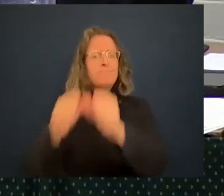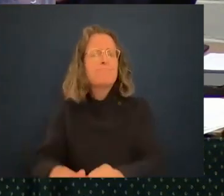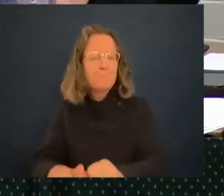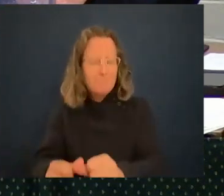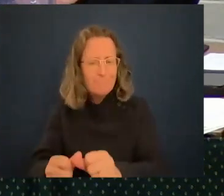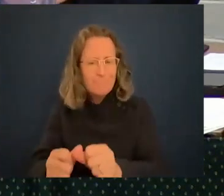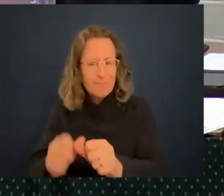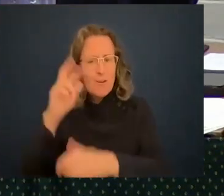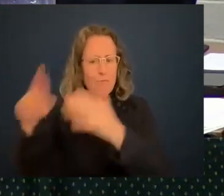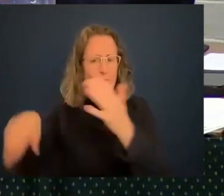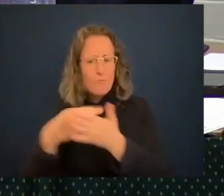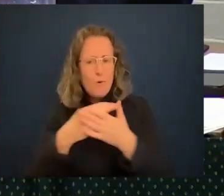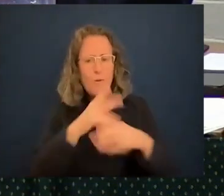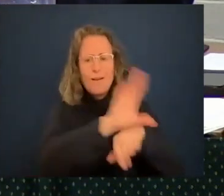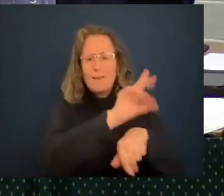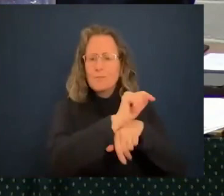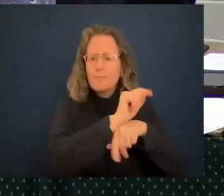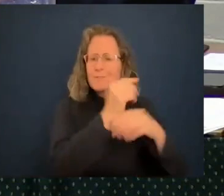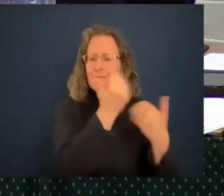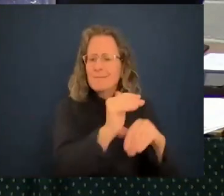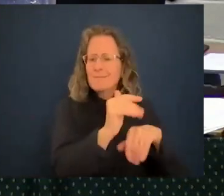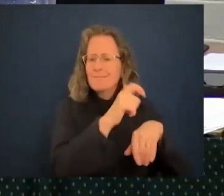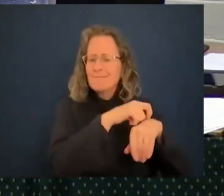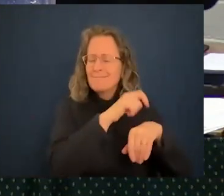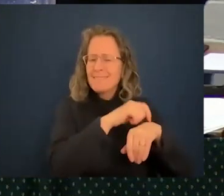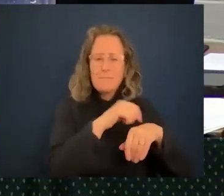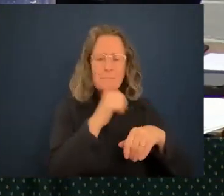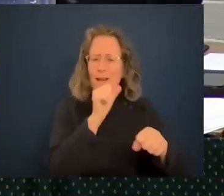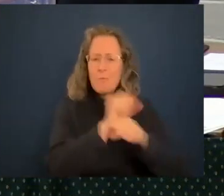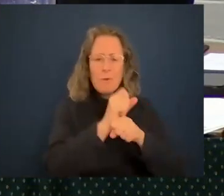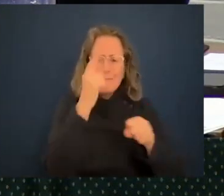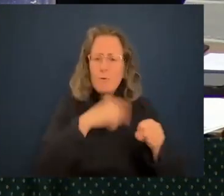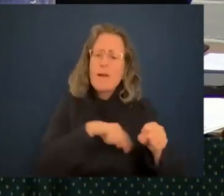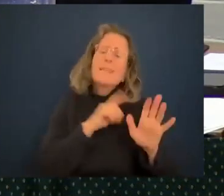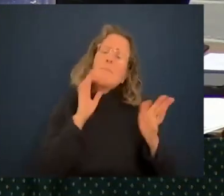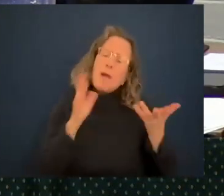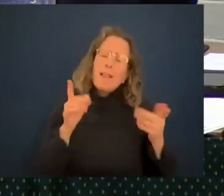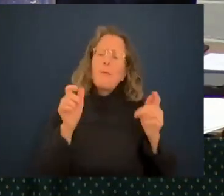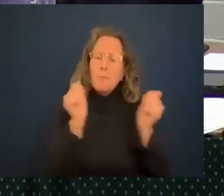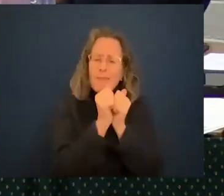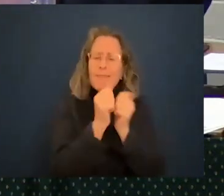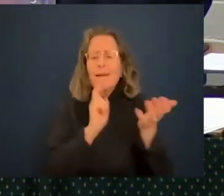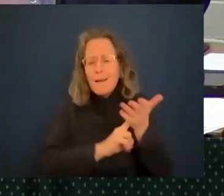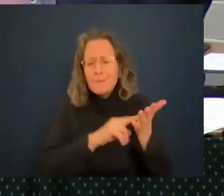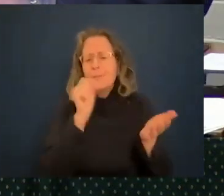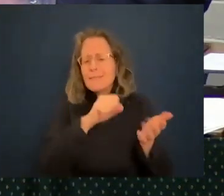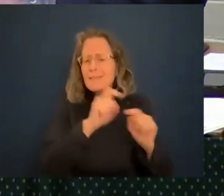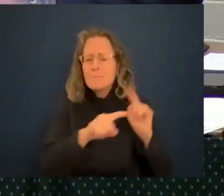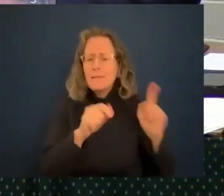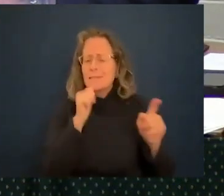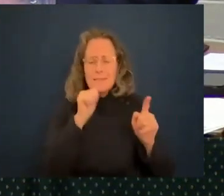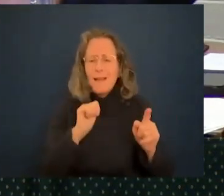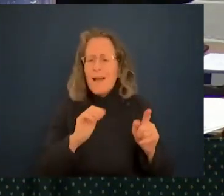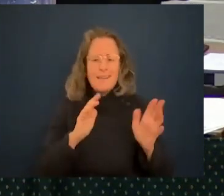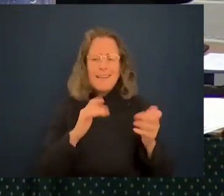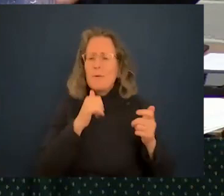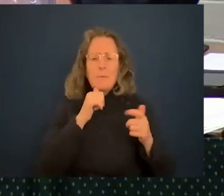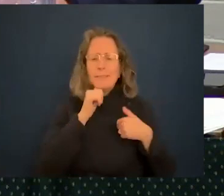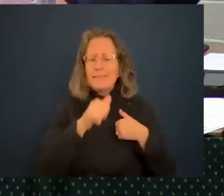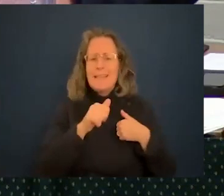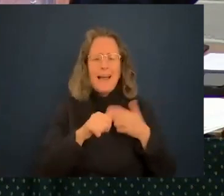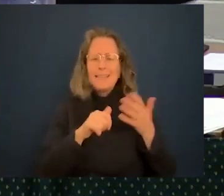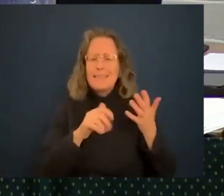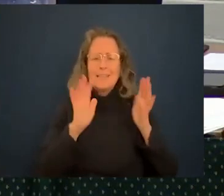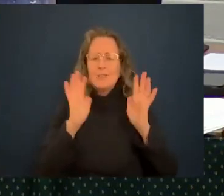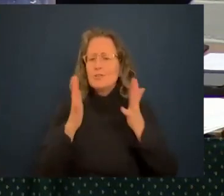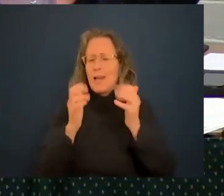contract is a limited engagement they don't work for they work for us as a contractor but you know we don't have that relationship they're not going to chat with Lenny all that much they're not going